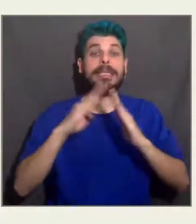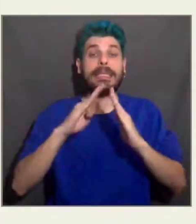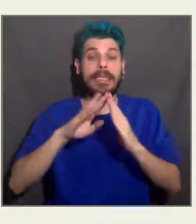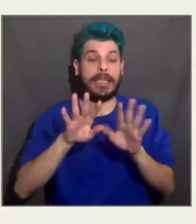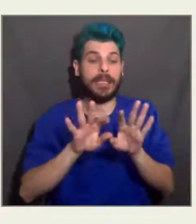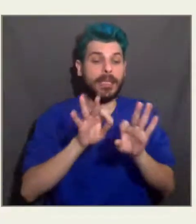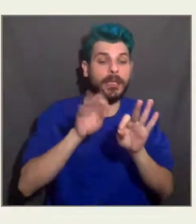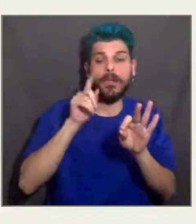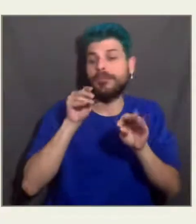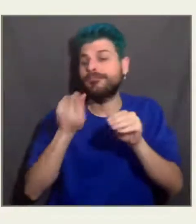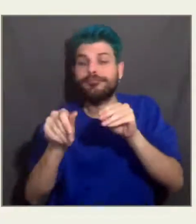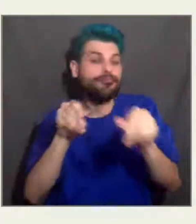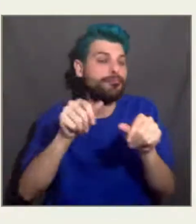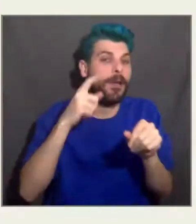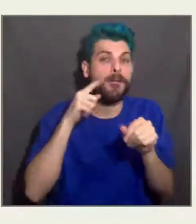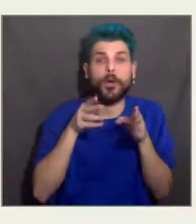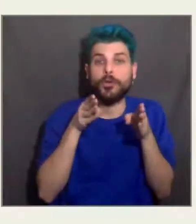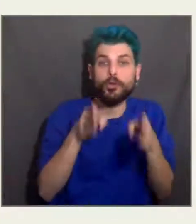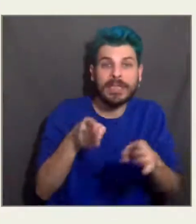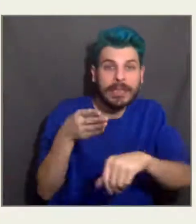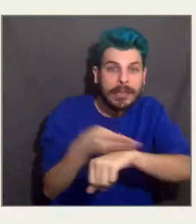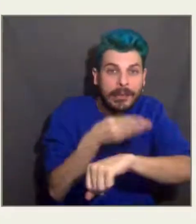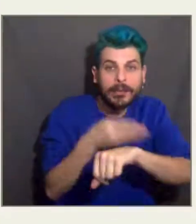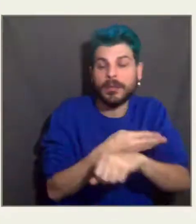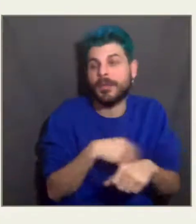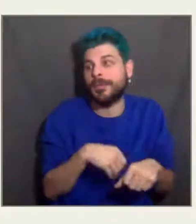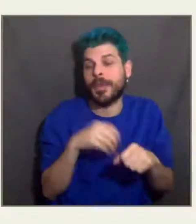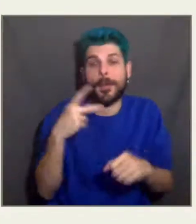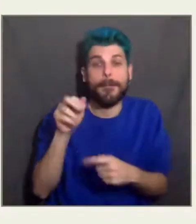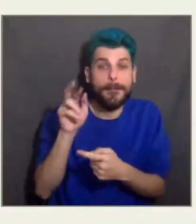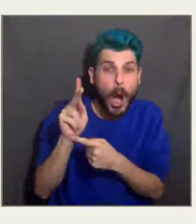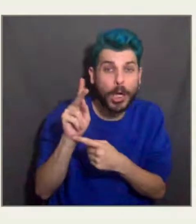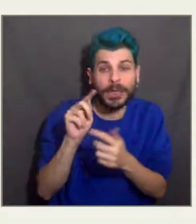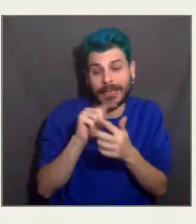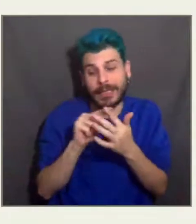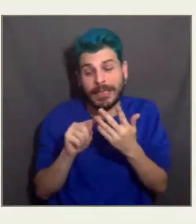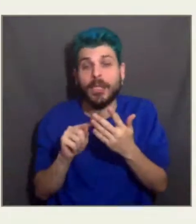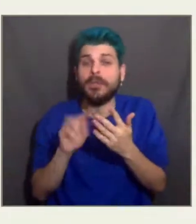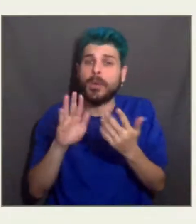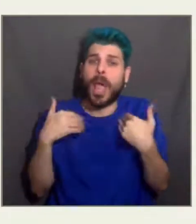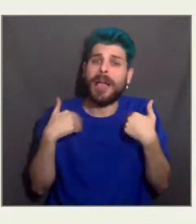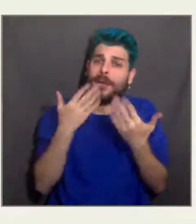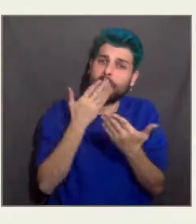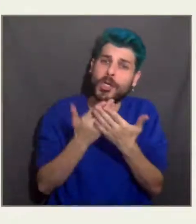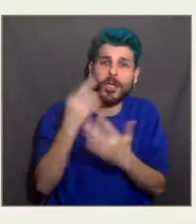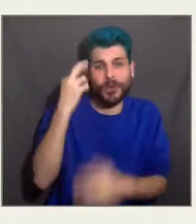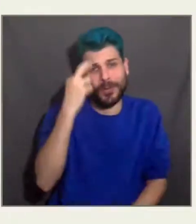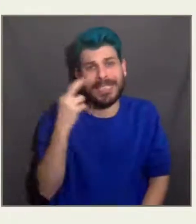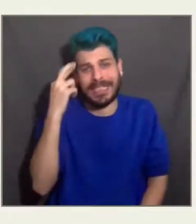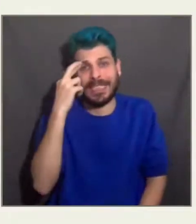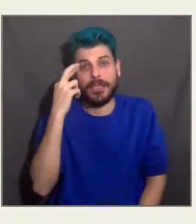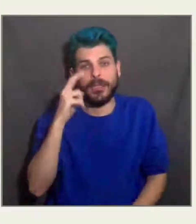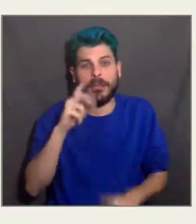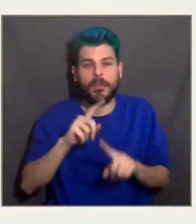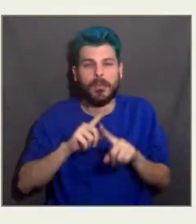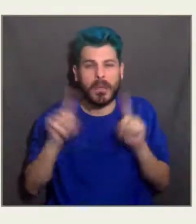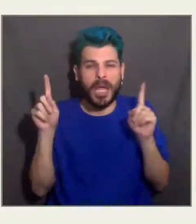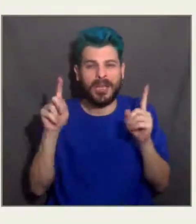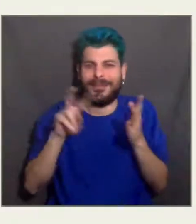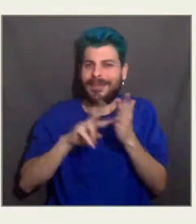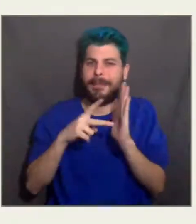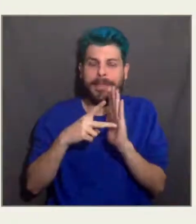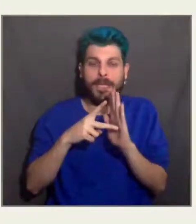park system. There are good reasons why we do it, but it makes it harder to get affordable housing, right? So